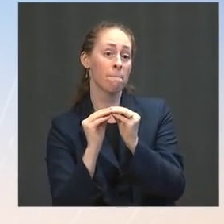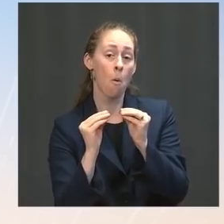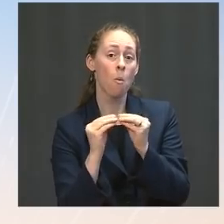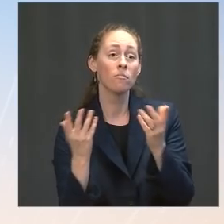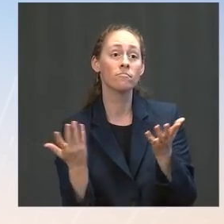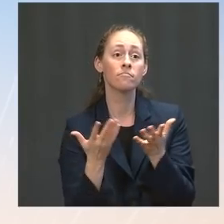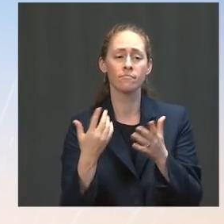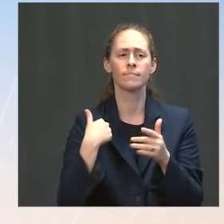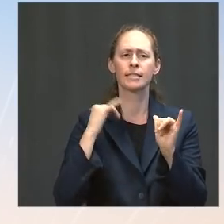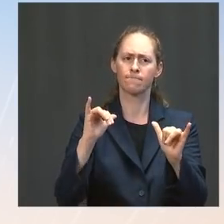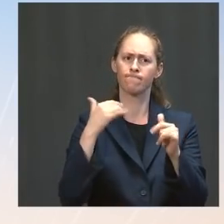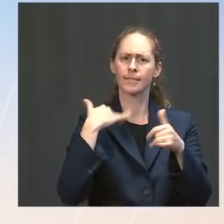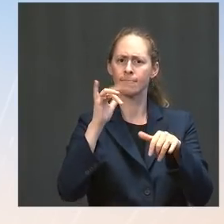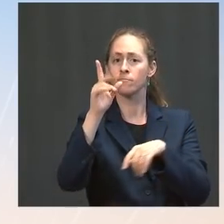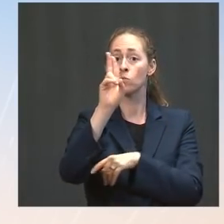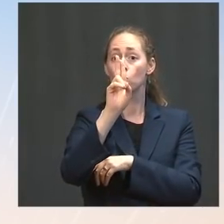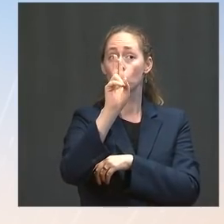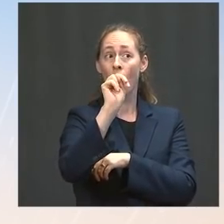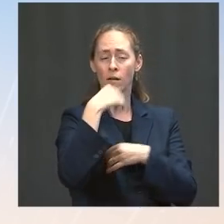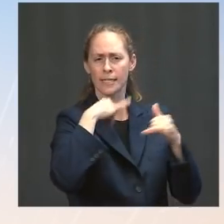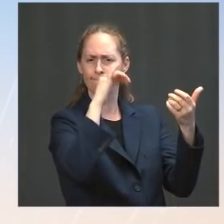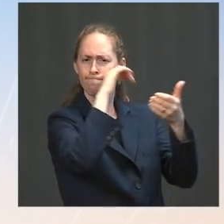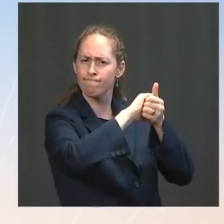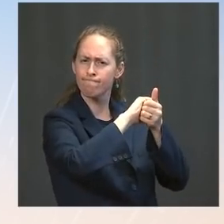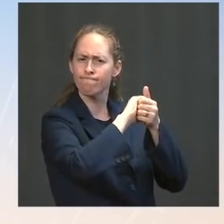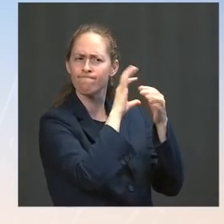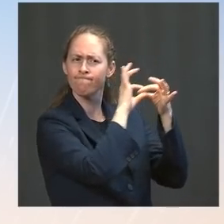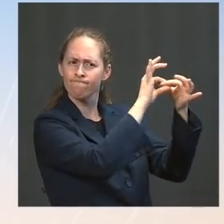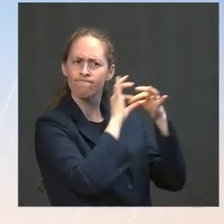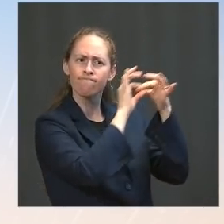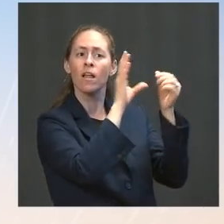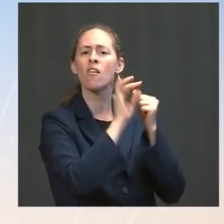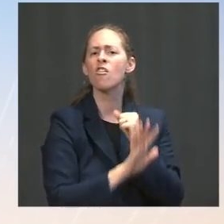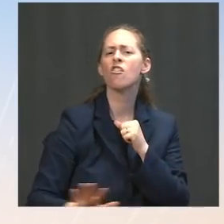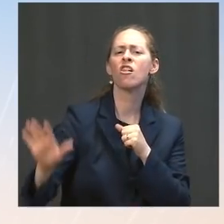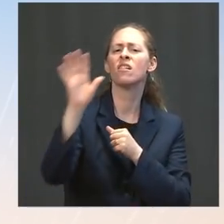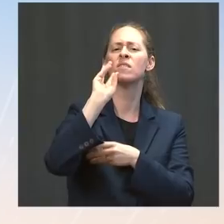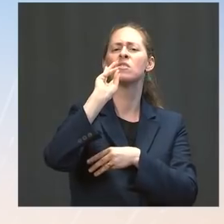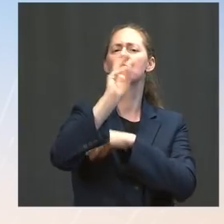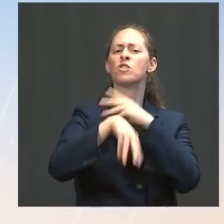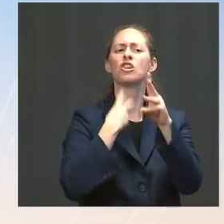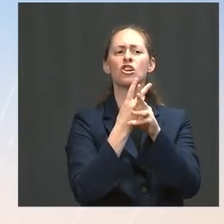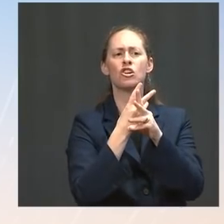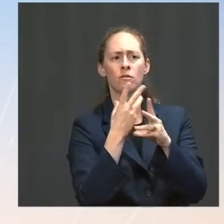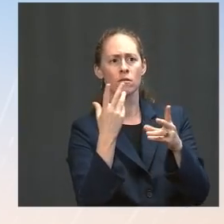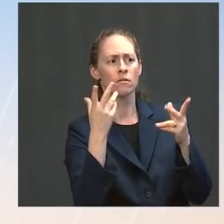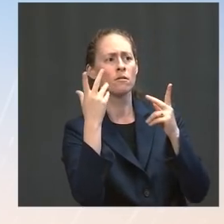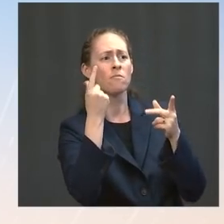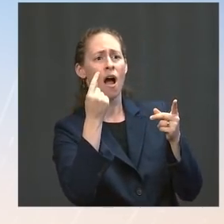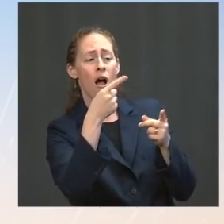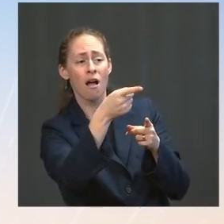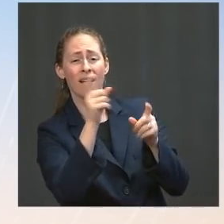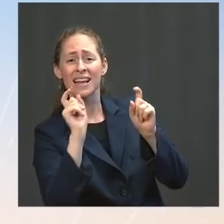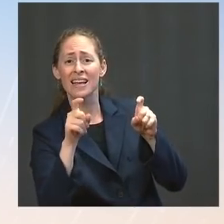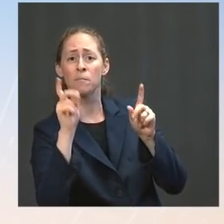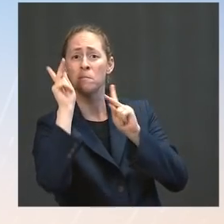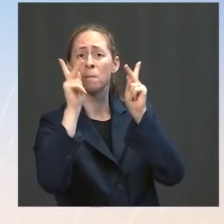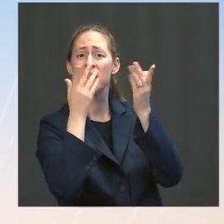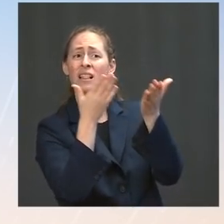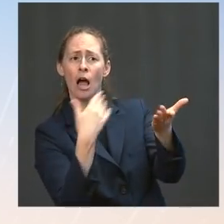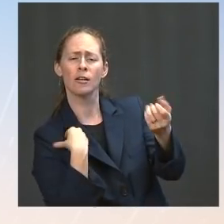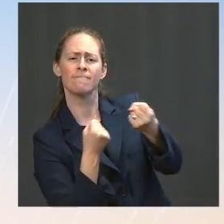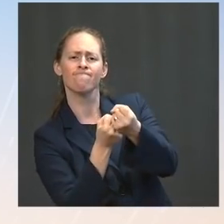he gave a lot of time to the domestic agenda. Does he think that the Build Back Better plan is as urgent and as time sensitive as this evacuation